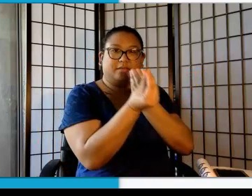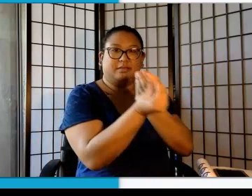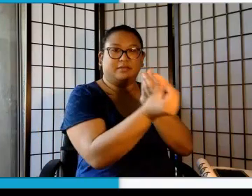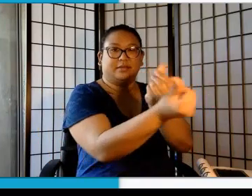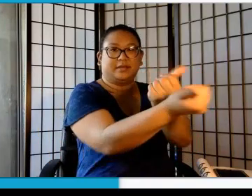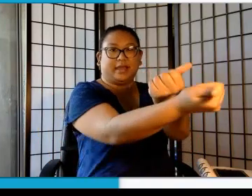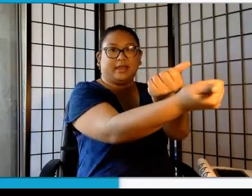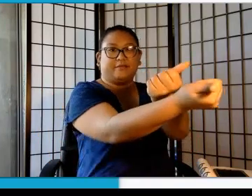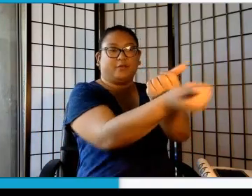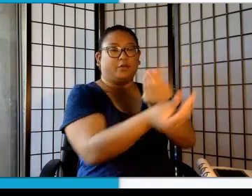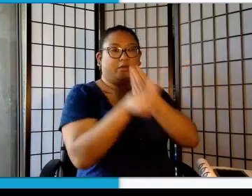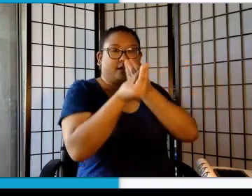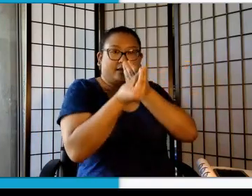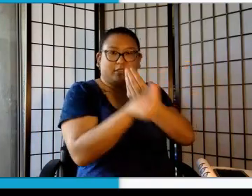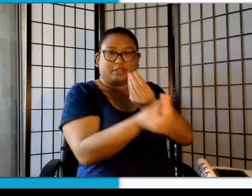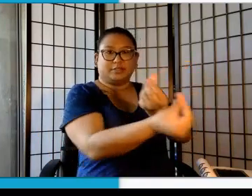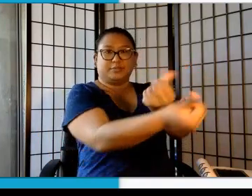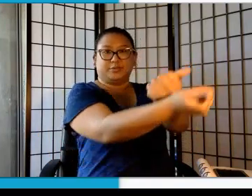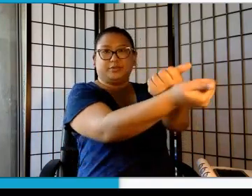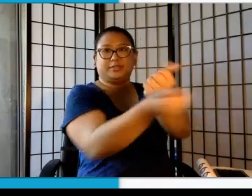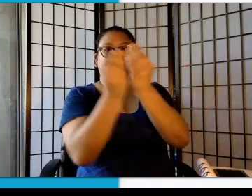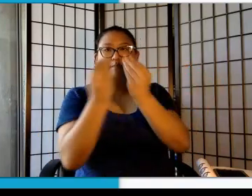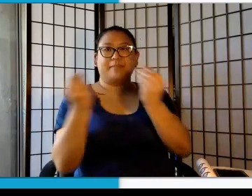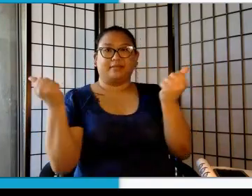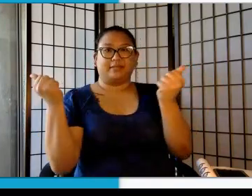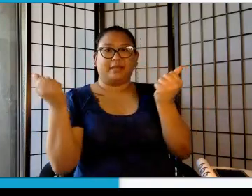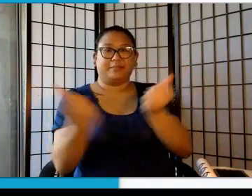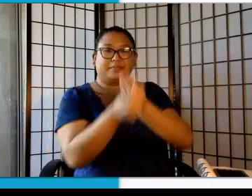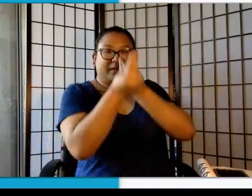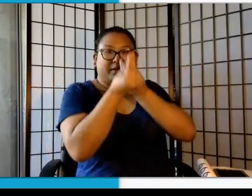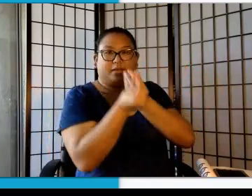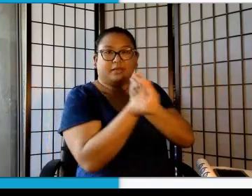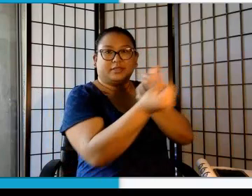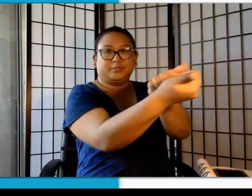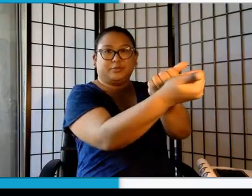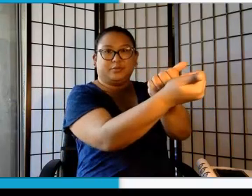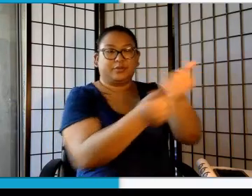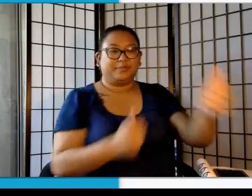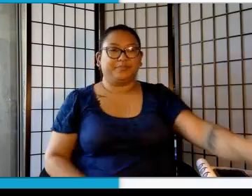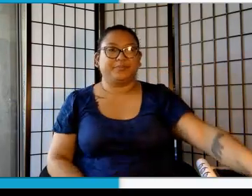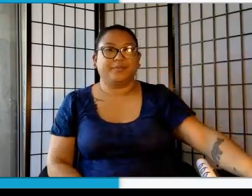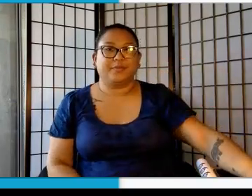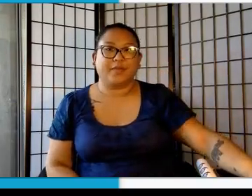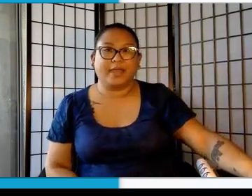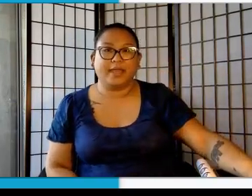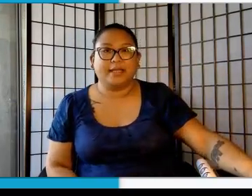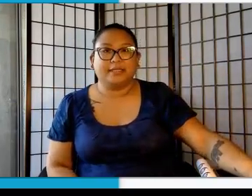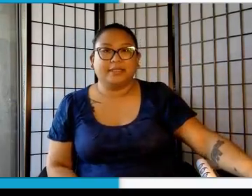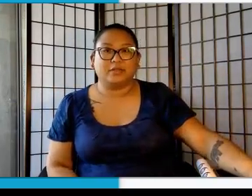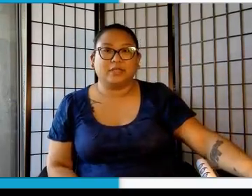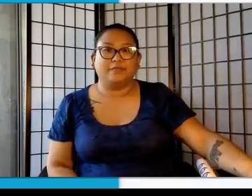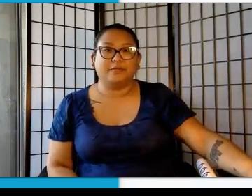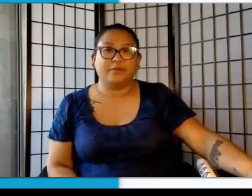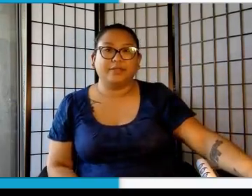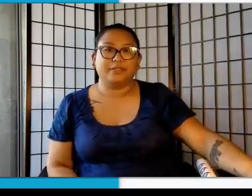this, forward, smooth instead of melty. Smooth. Okay,